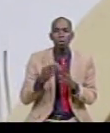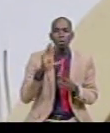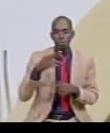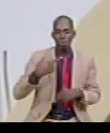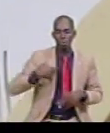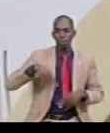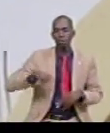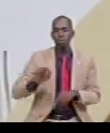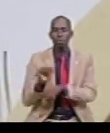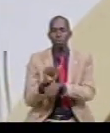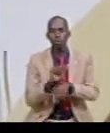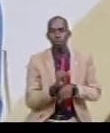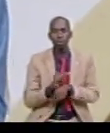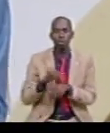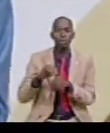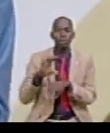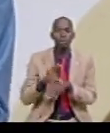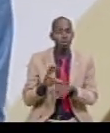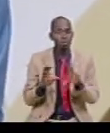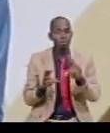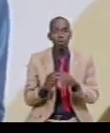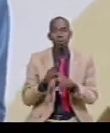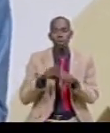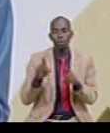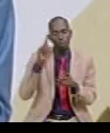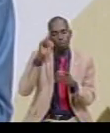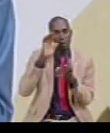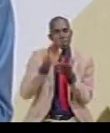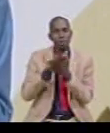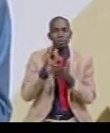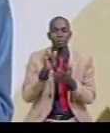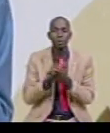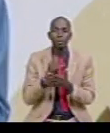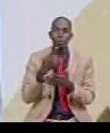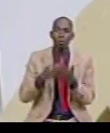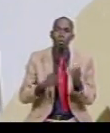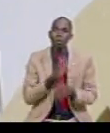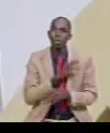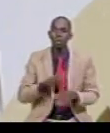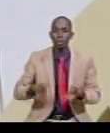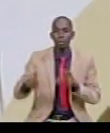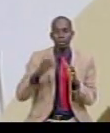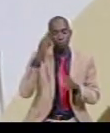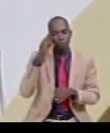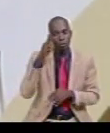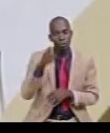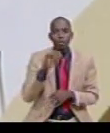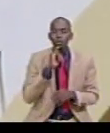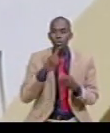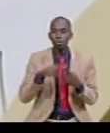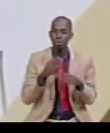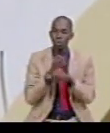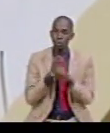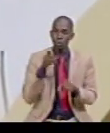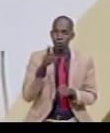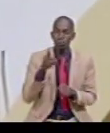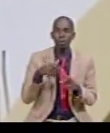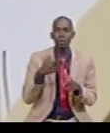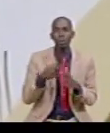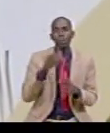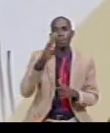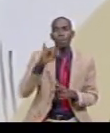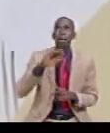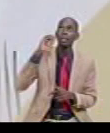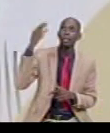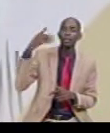receive, possess what Christ has done for you to be saved. By grace we are saved. Yes, the grace is available to